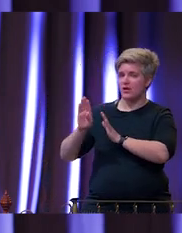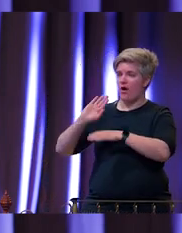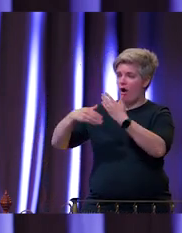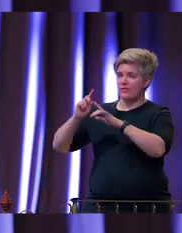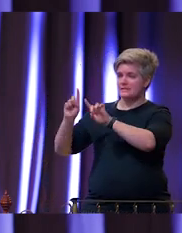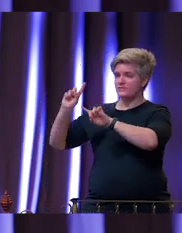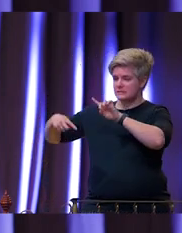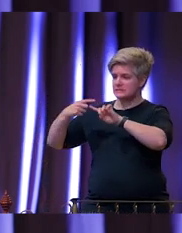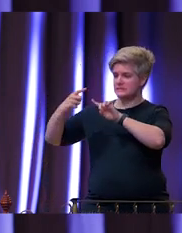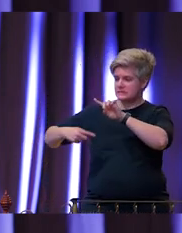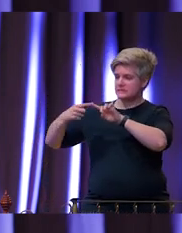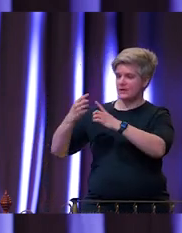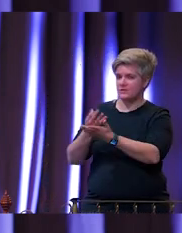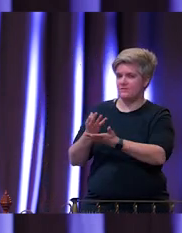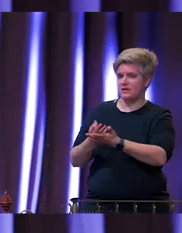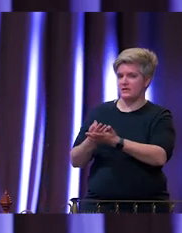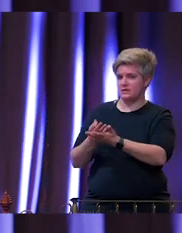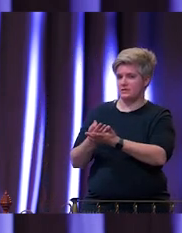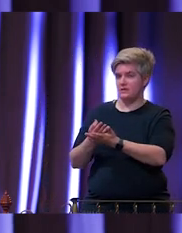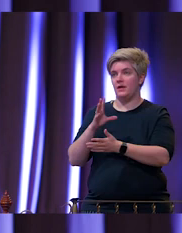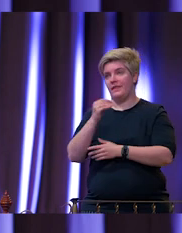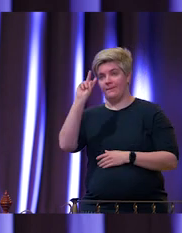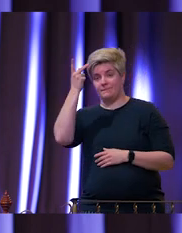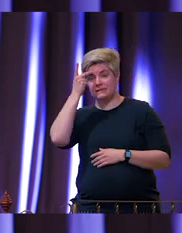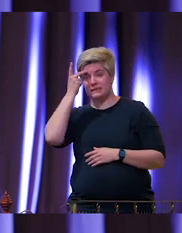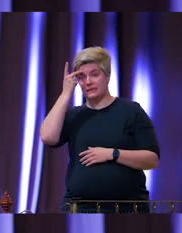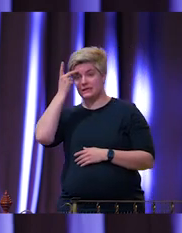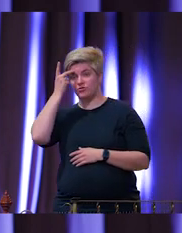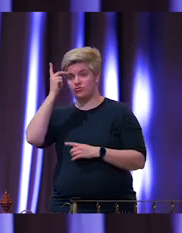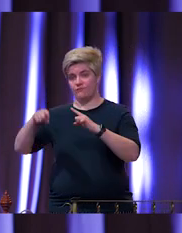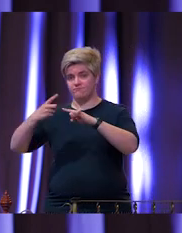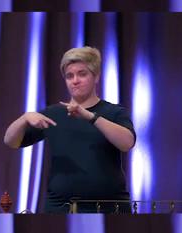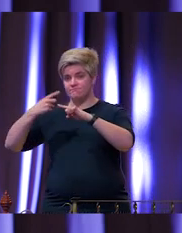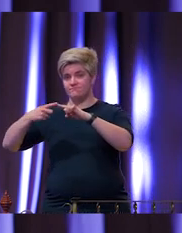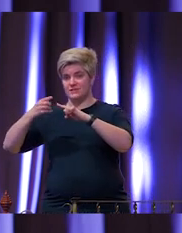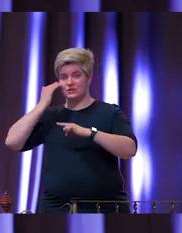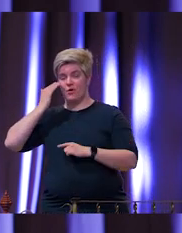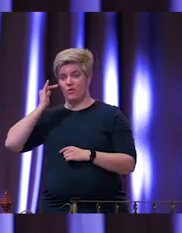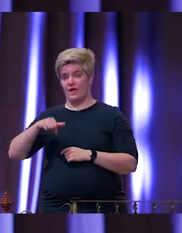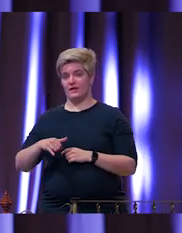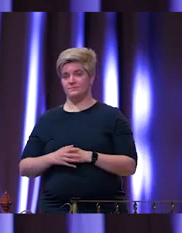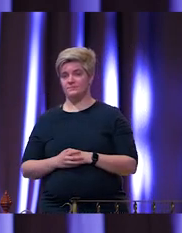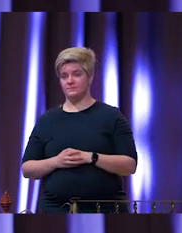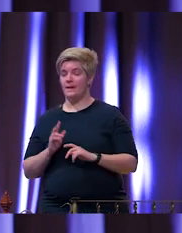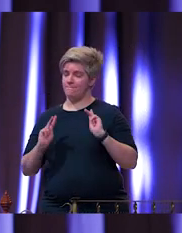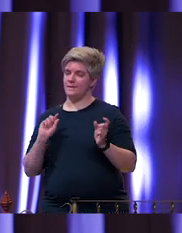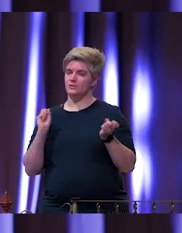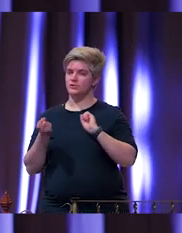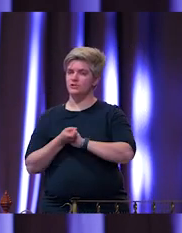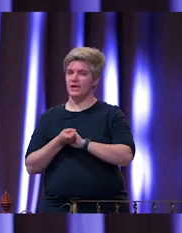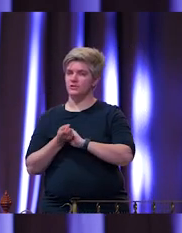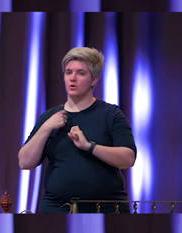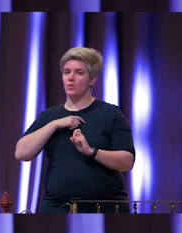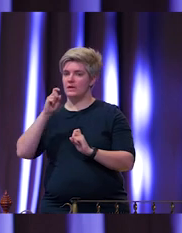funding and the political arena, to know that if people change, and so we need